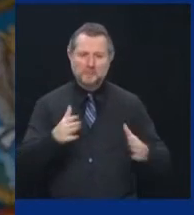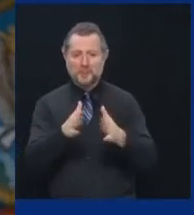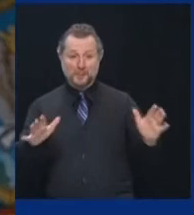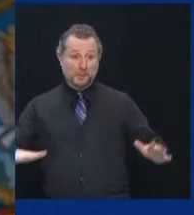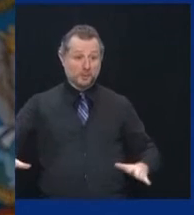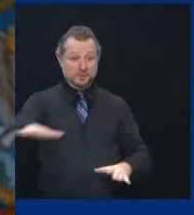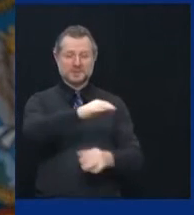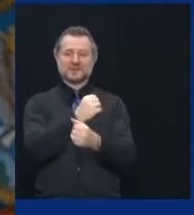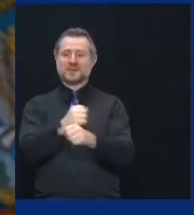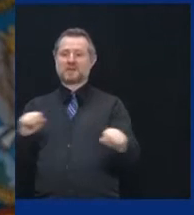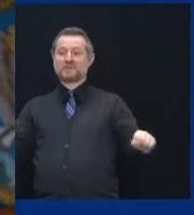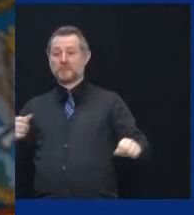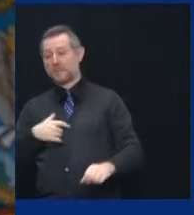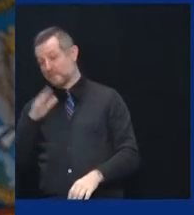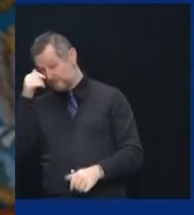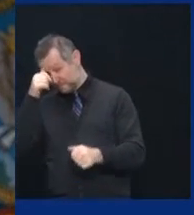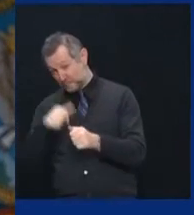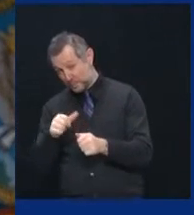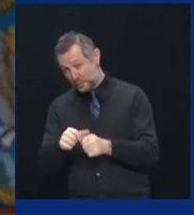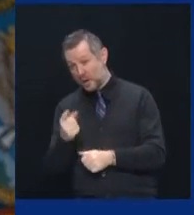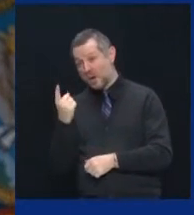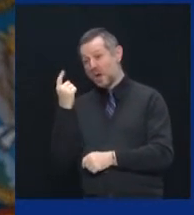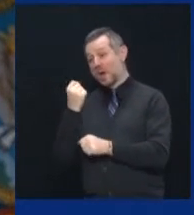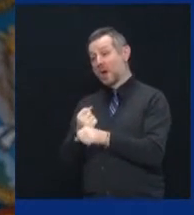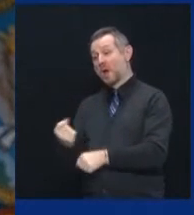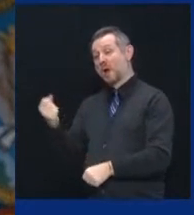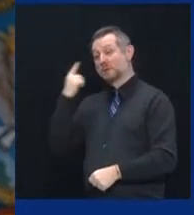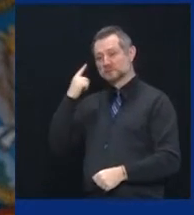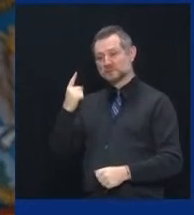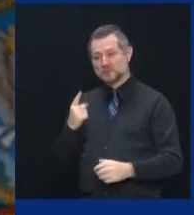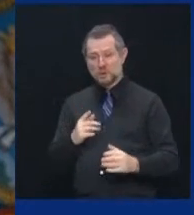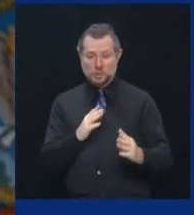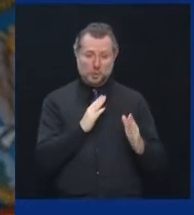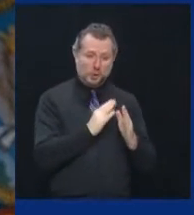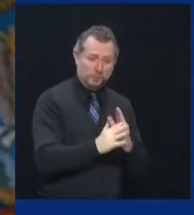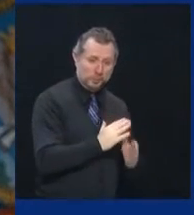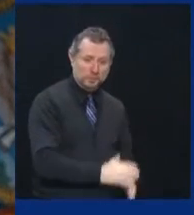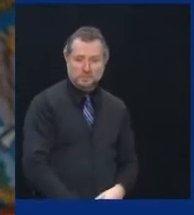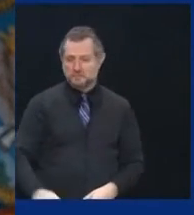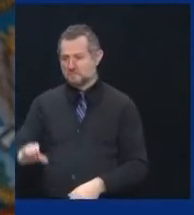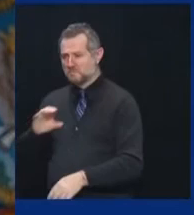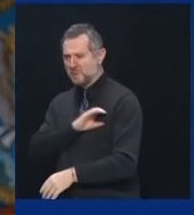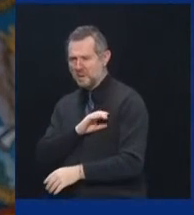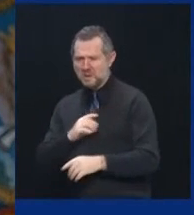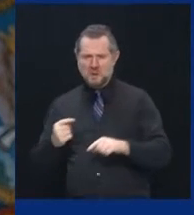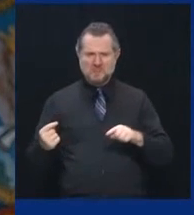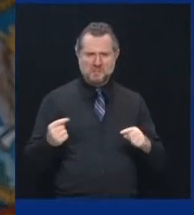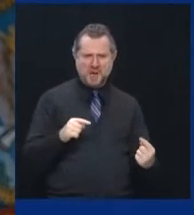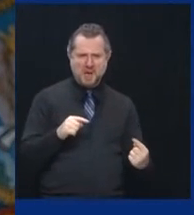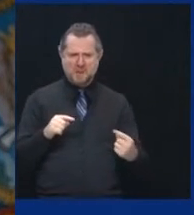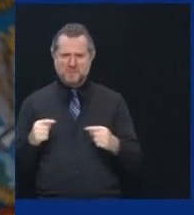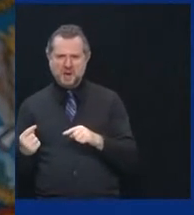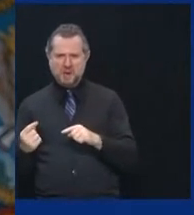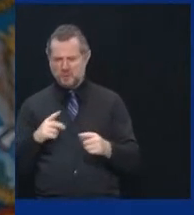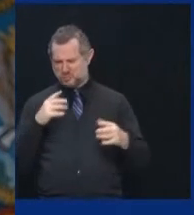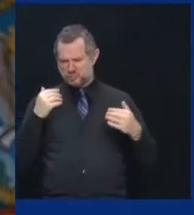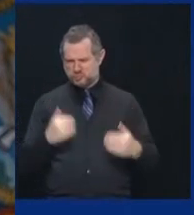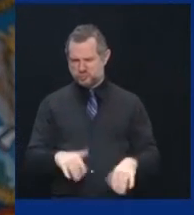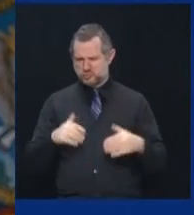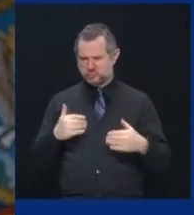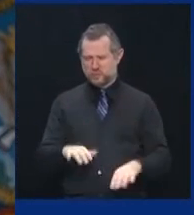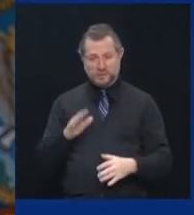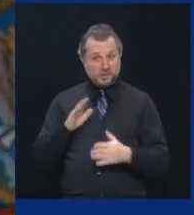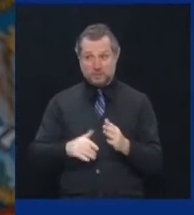year exposed the tensions between the community and the police more starkly than ever before. This